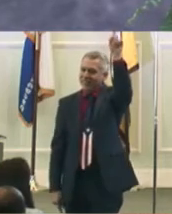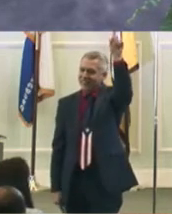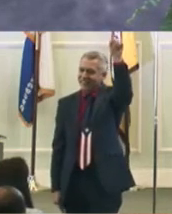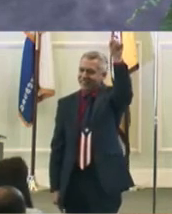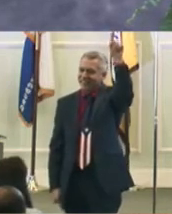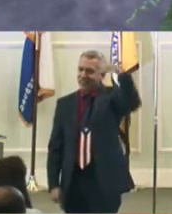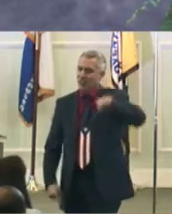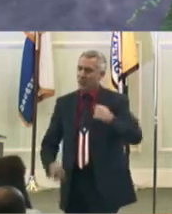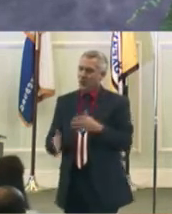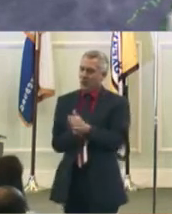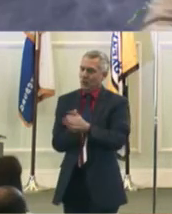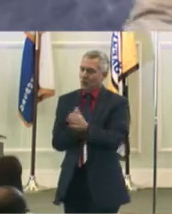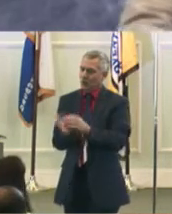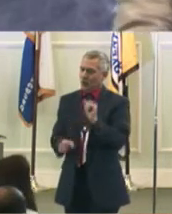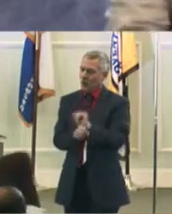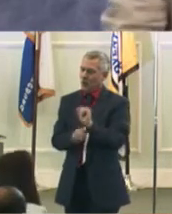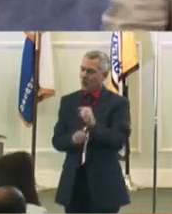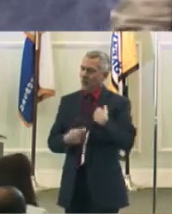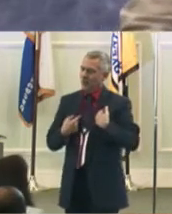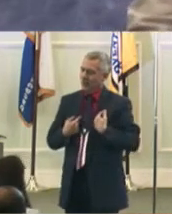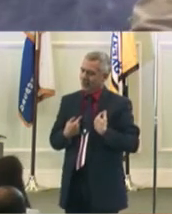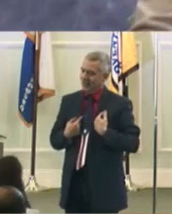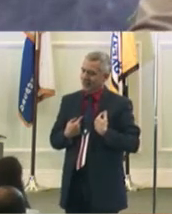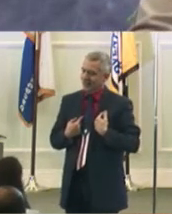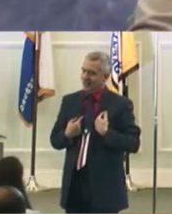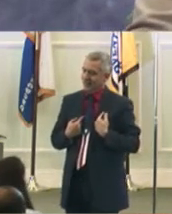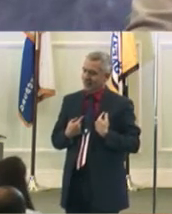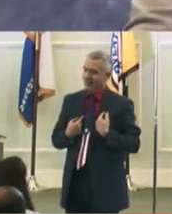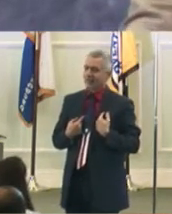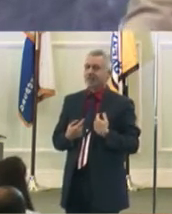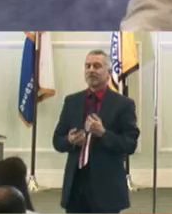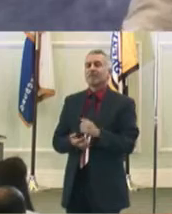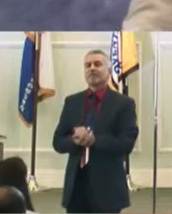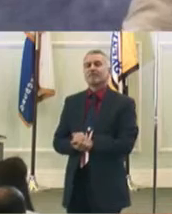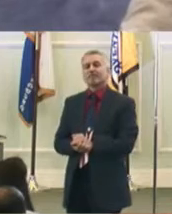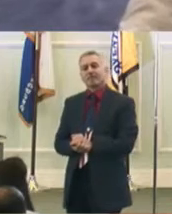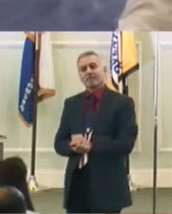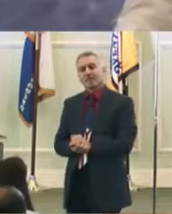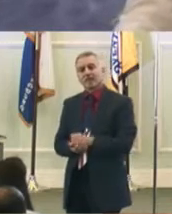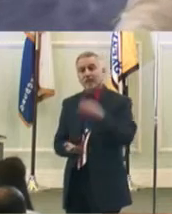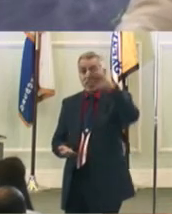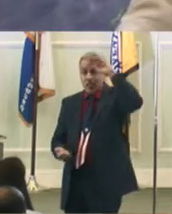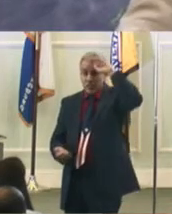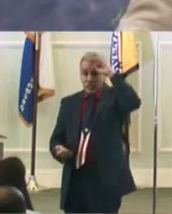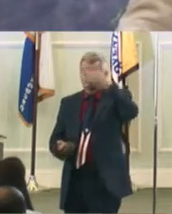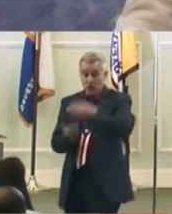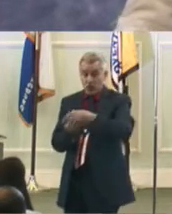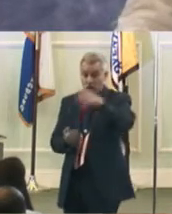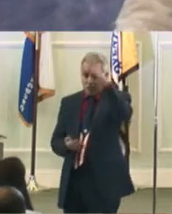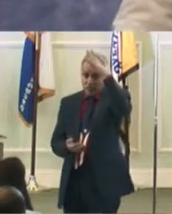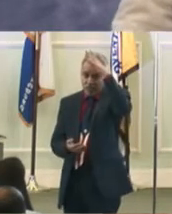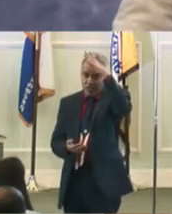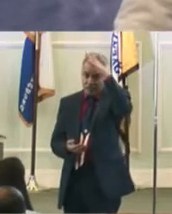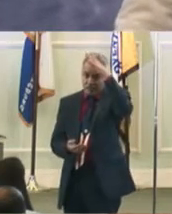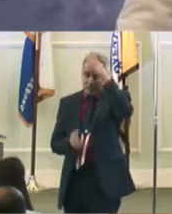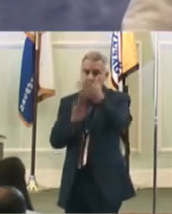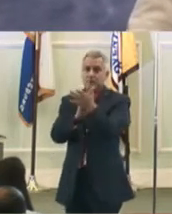and you know Jesus refers to himself most often in that terminology, the Son of Man. The Son of Man chose to be a slave on our behalf.